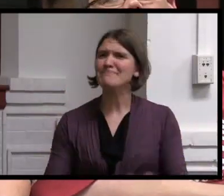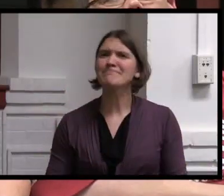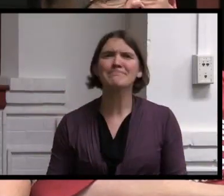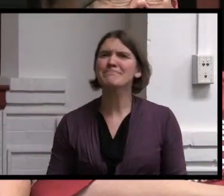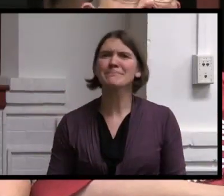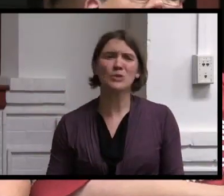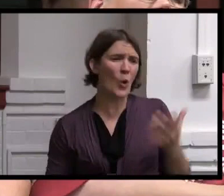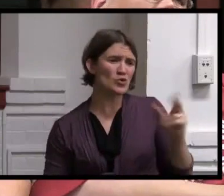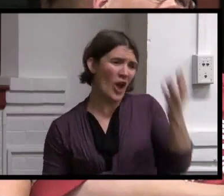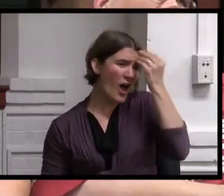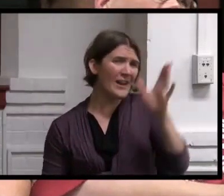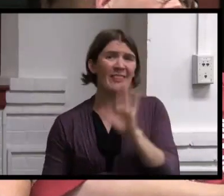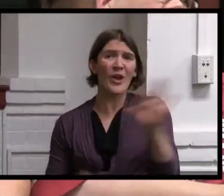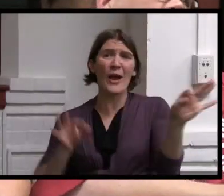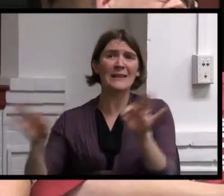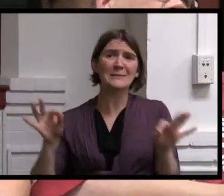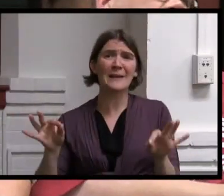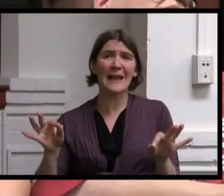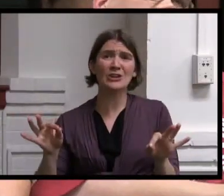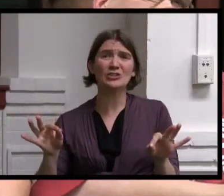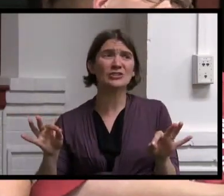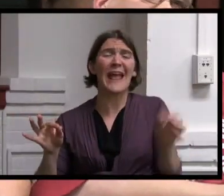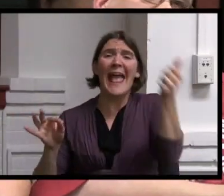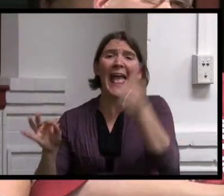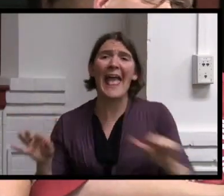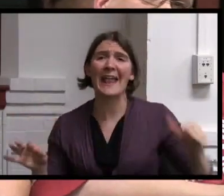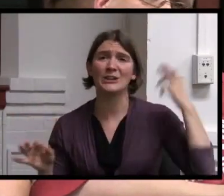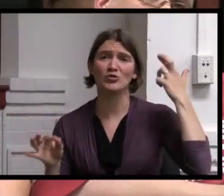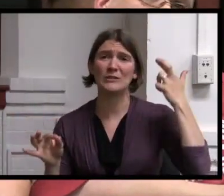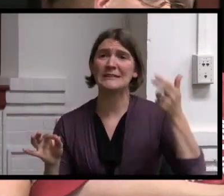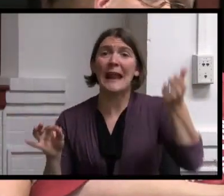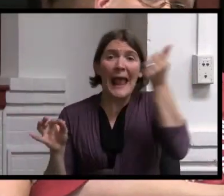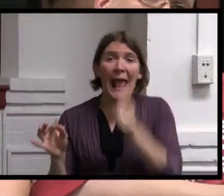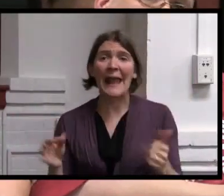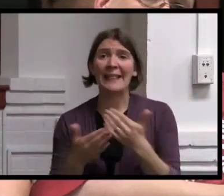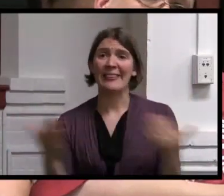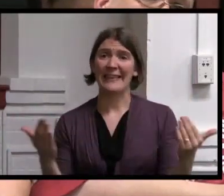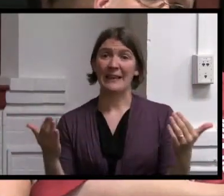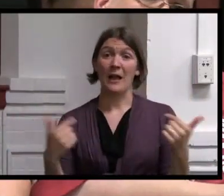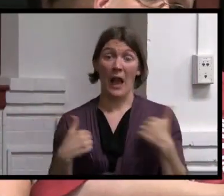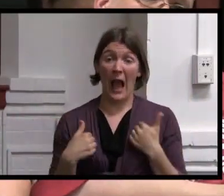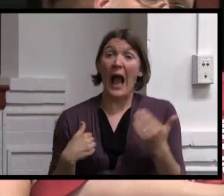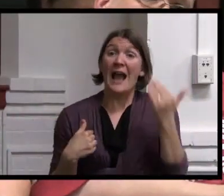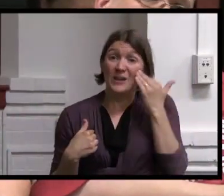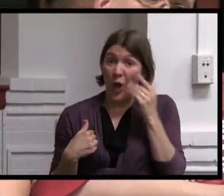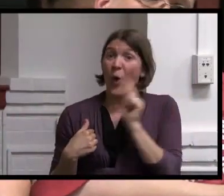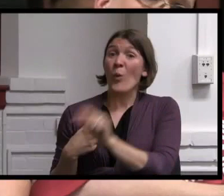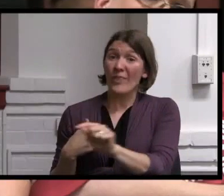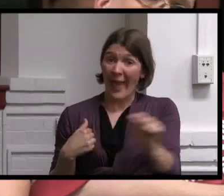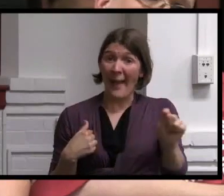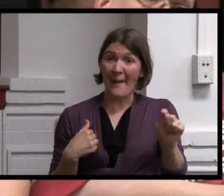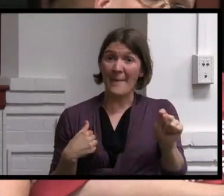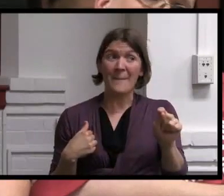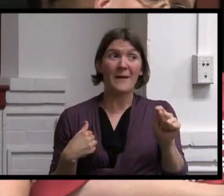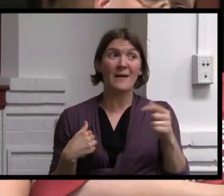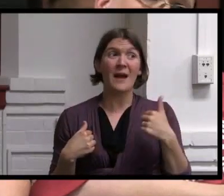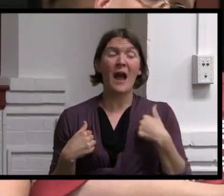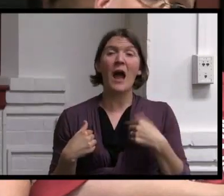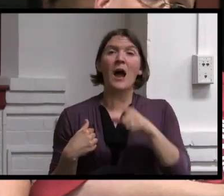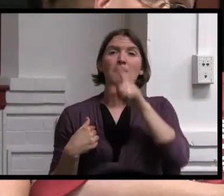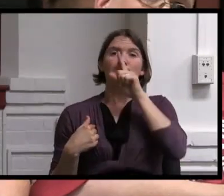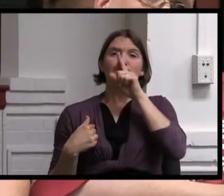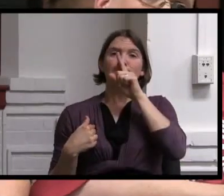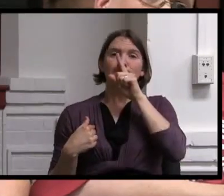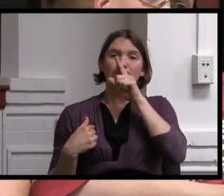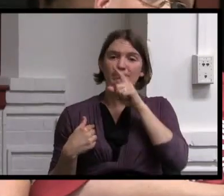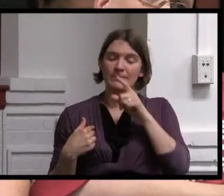John, could be anywhere. Could be anywhere. And I know some of them, but I don't want to tell